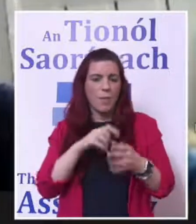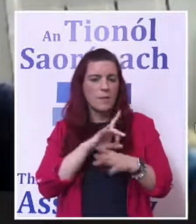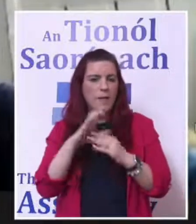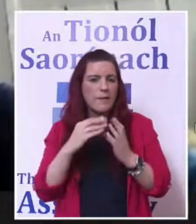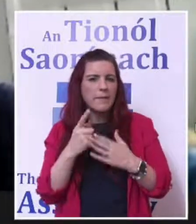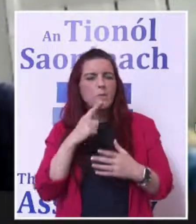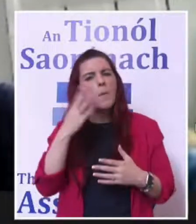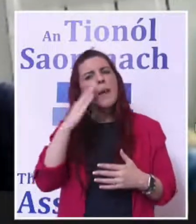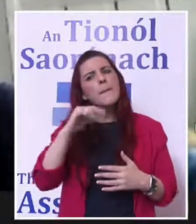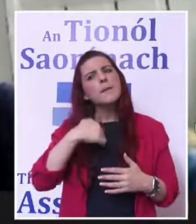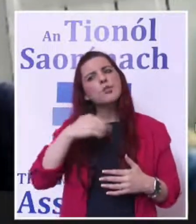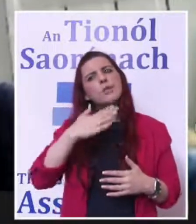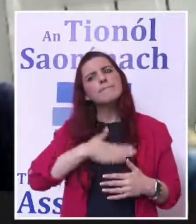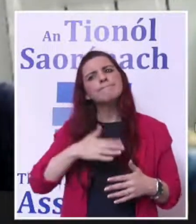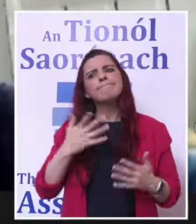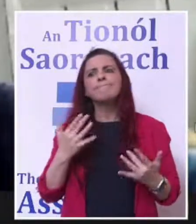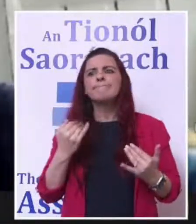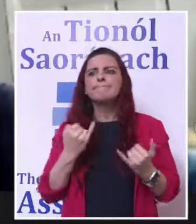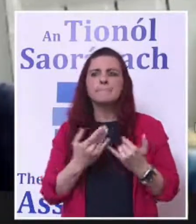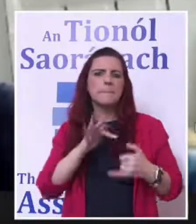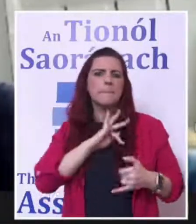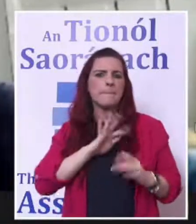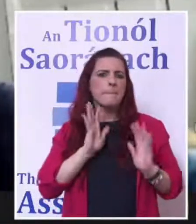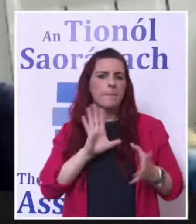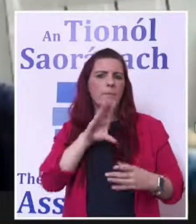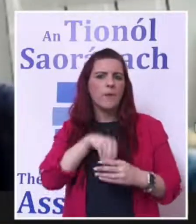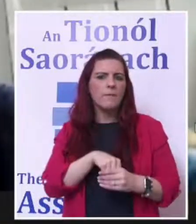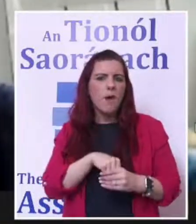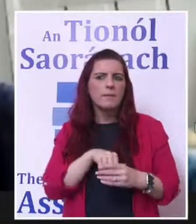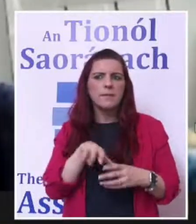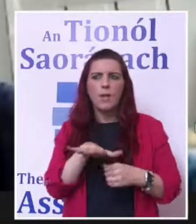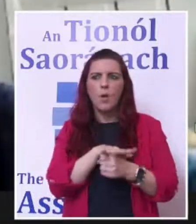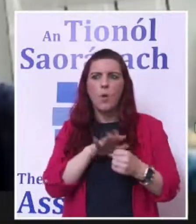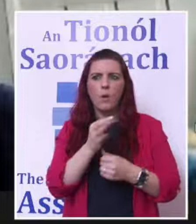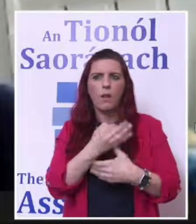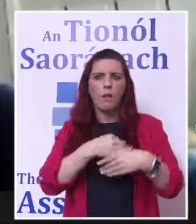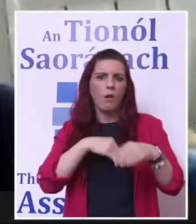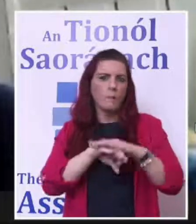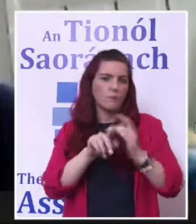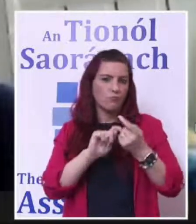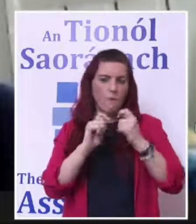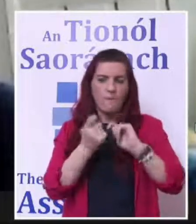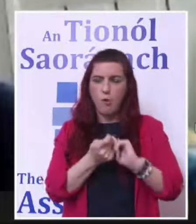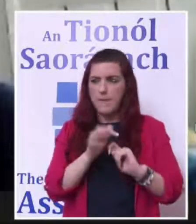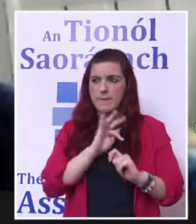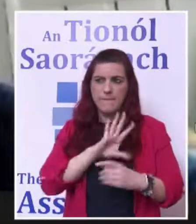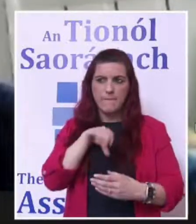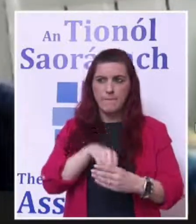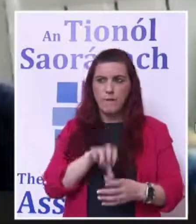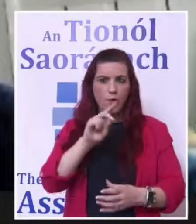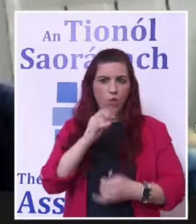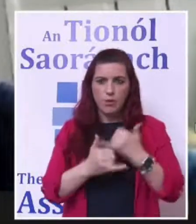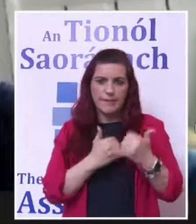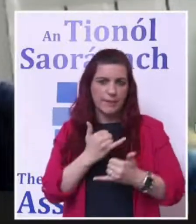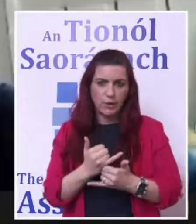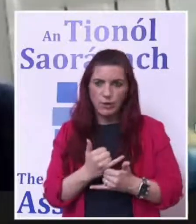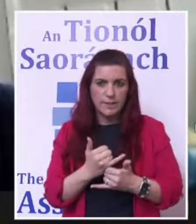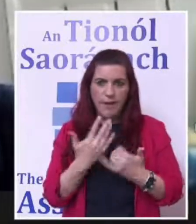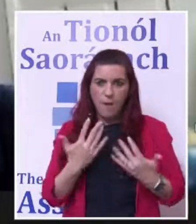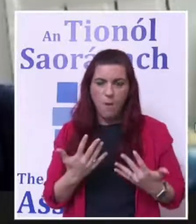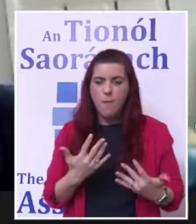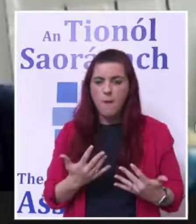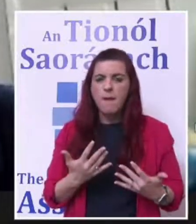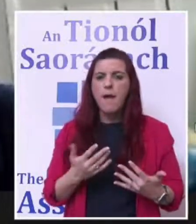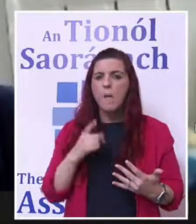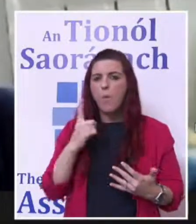Let me just, I've been involved in local government reform, particularly in Ireland, for going on over 30 years now at this stage. And one